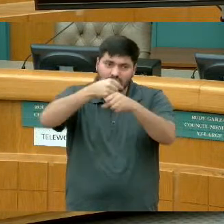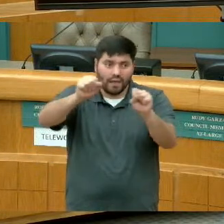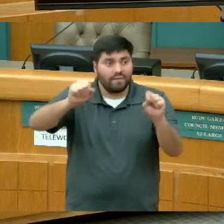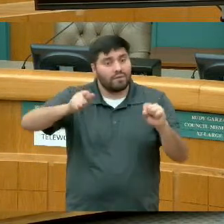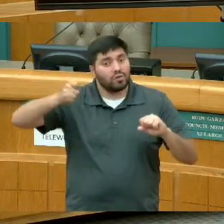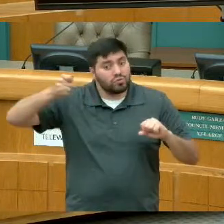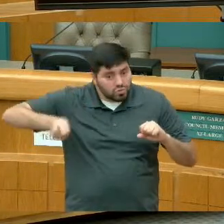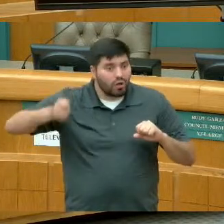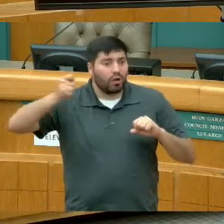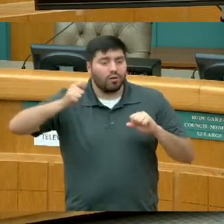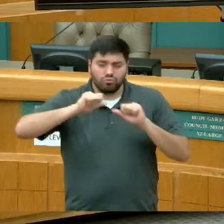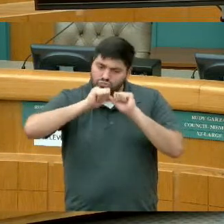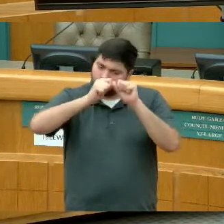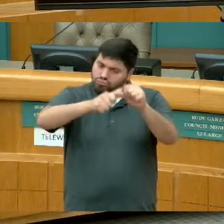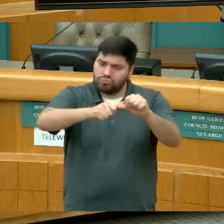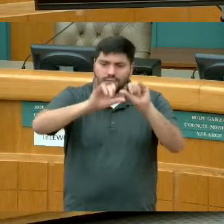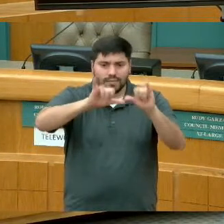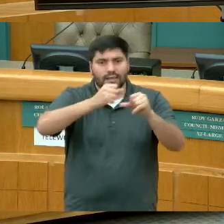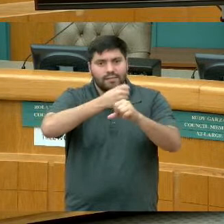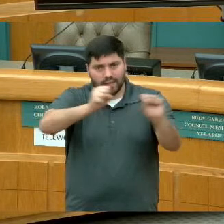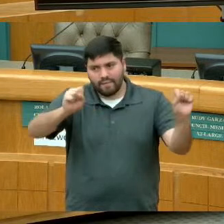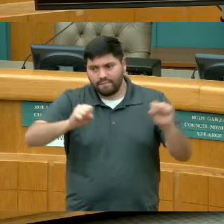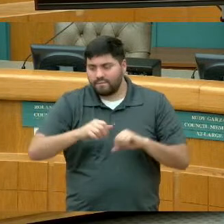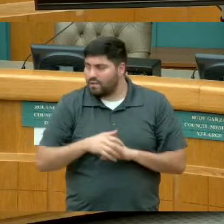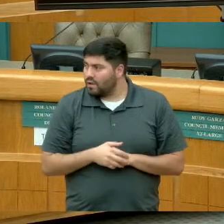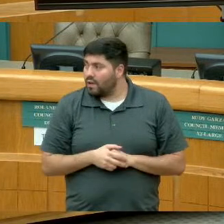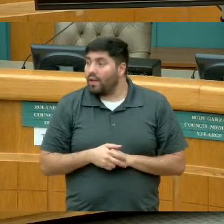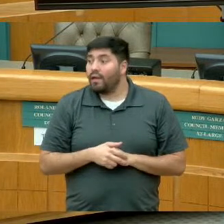safe. Judge, continue on and stay